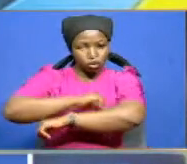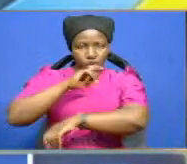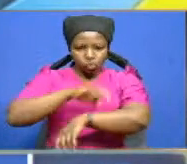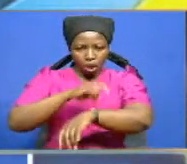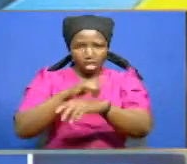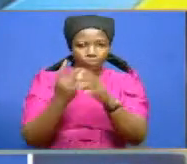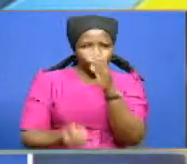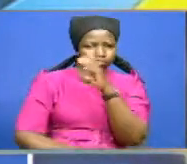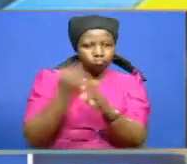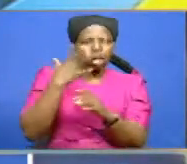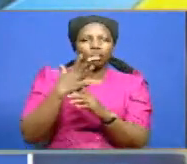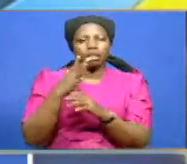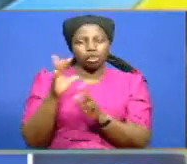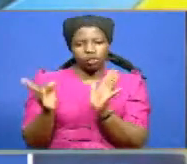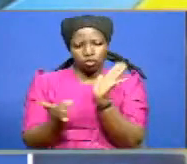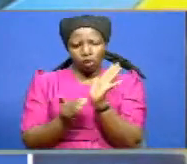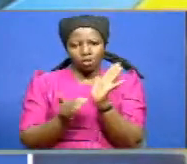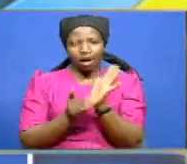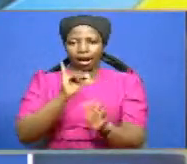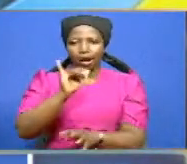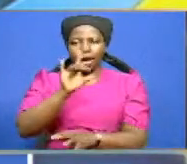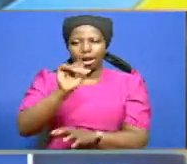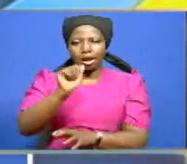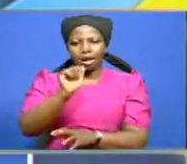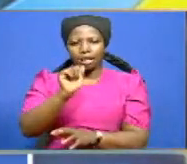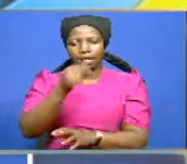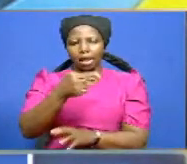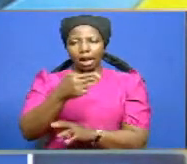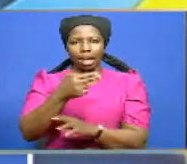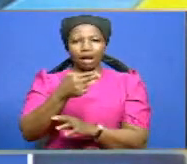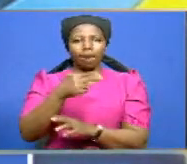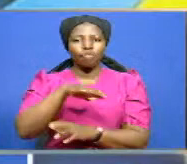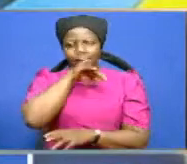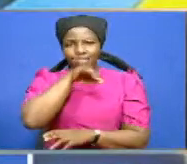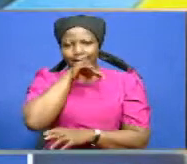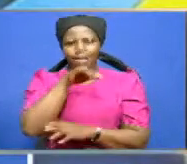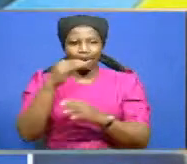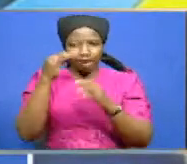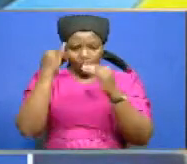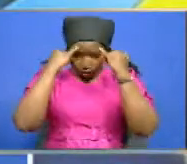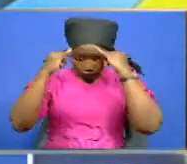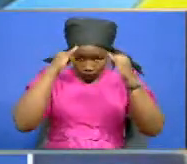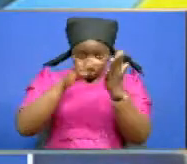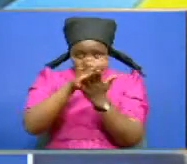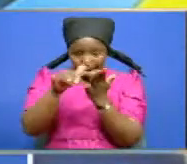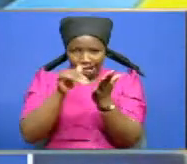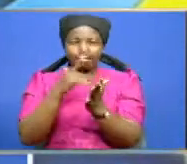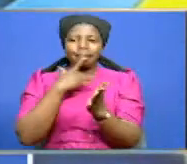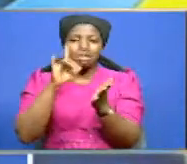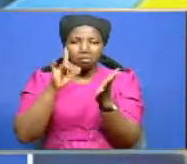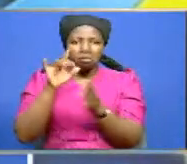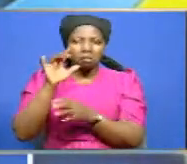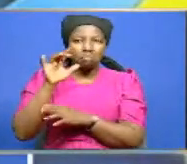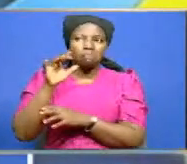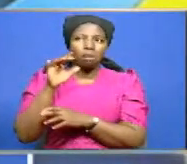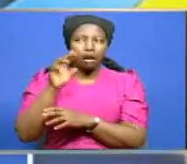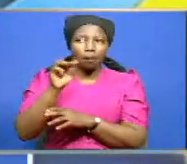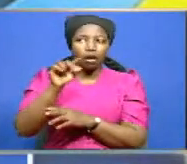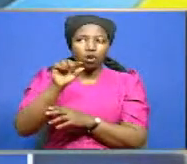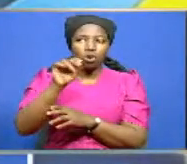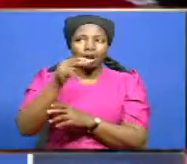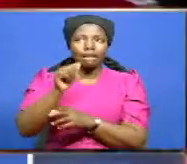Library Research and Innovation Center, Magoha insisted that parents have no excuse not to send students back to